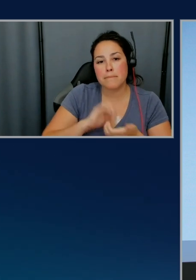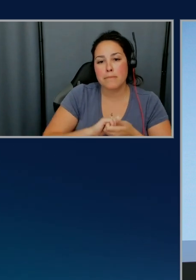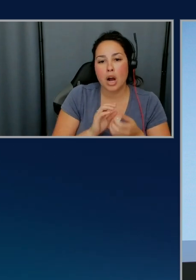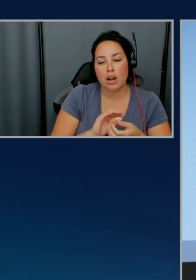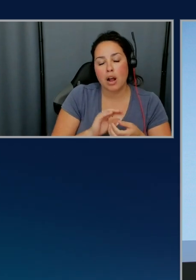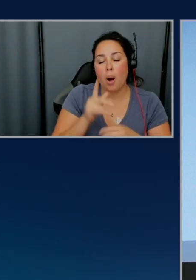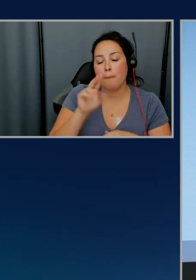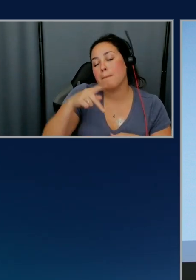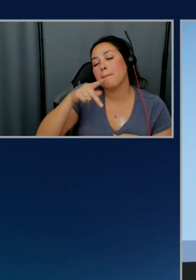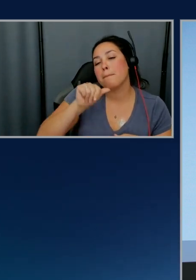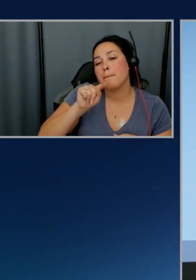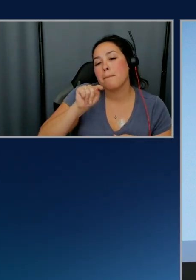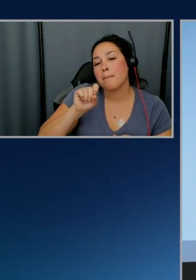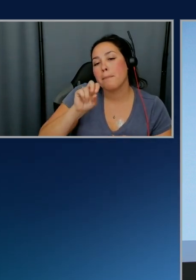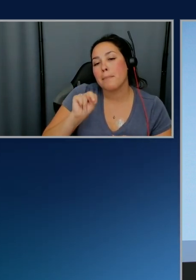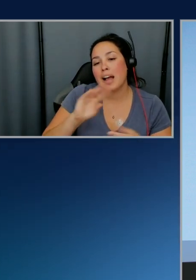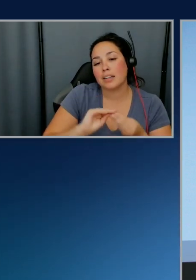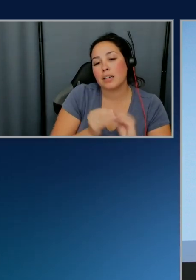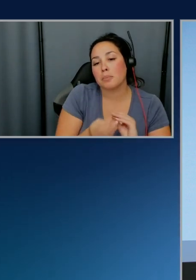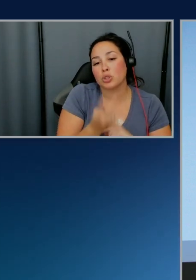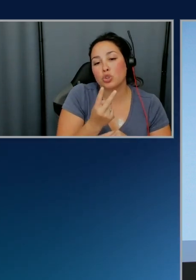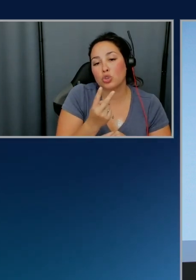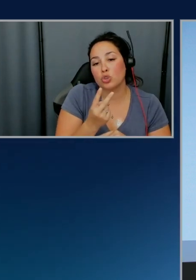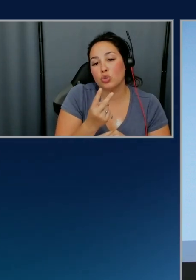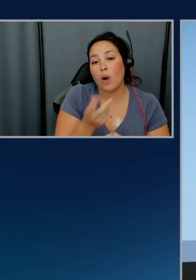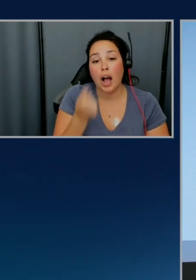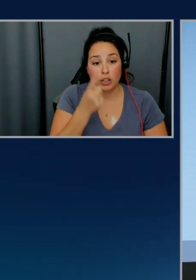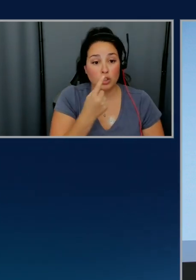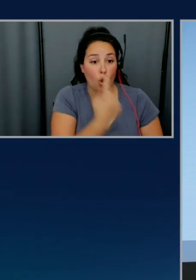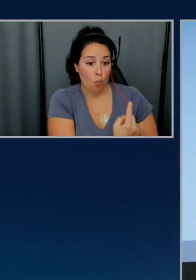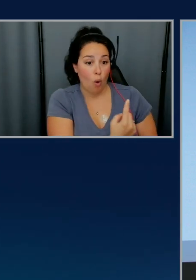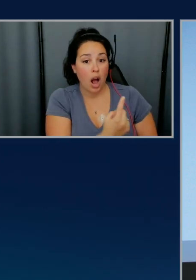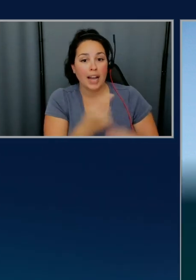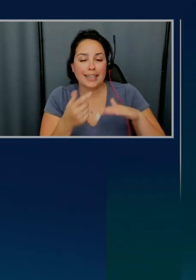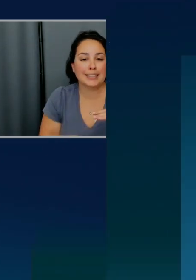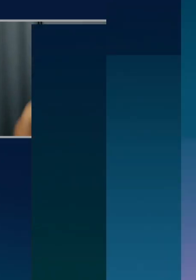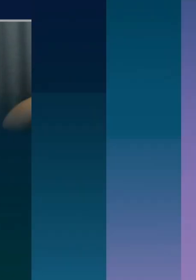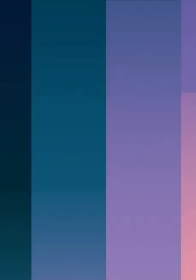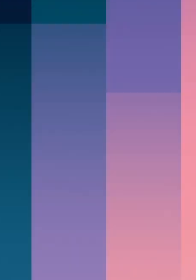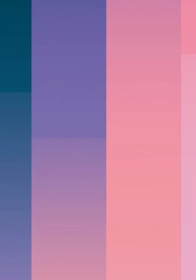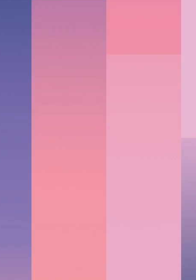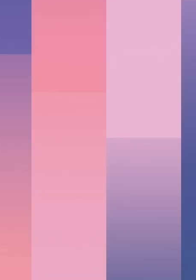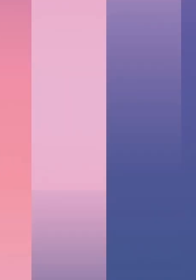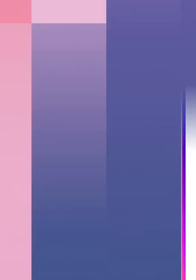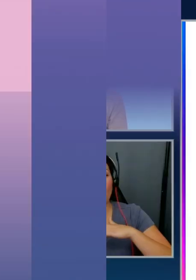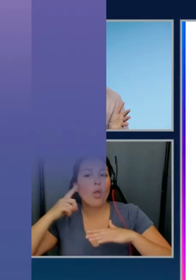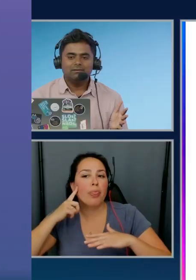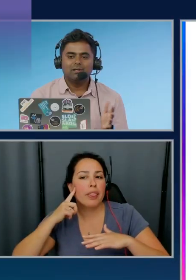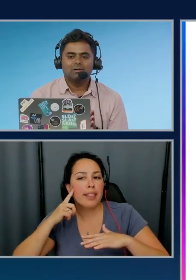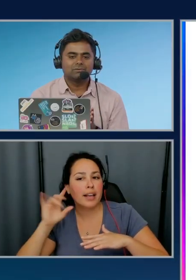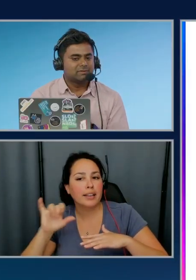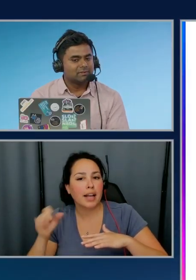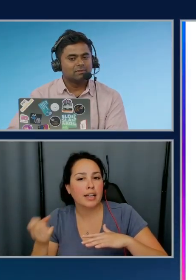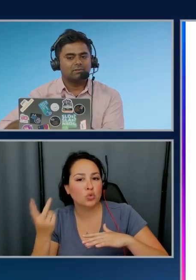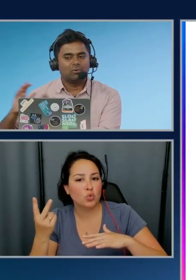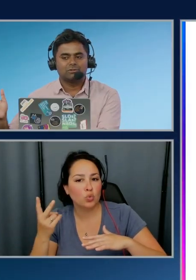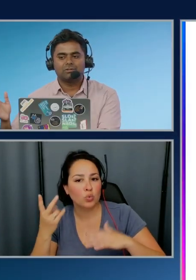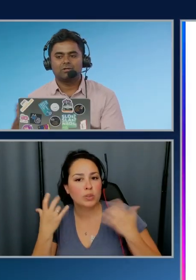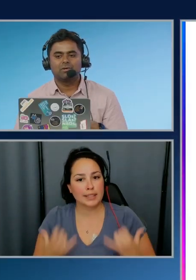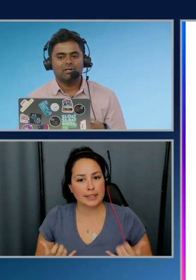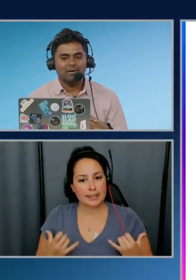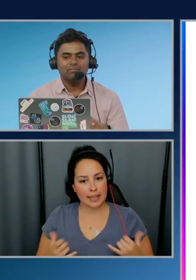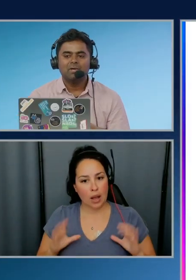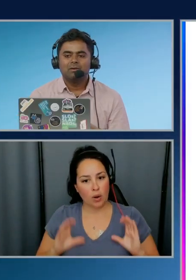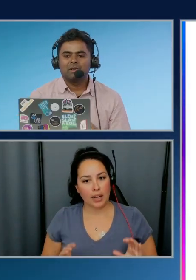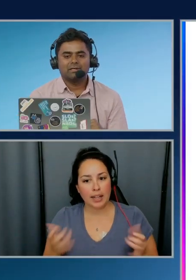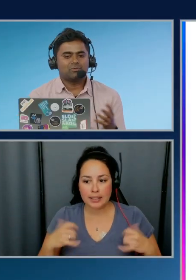1, but the fundamentals and the primitives still remain the same, right? So think of pattern 2 is where a client now still wants to talk